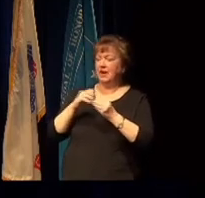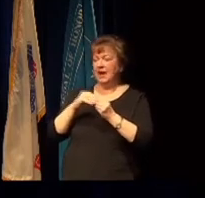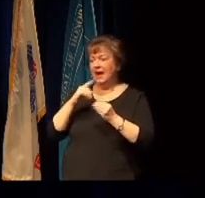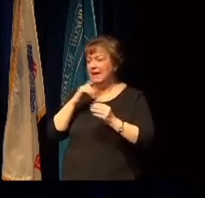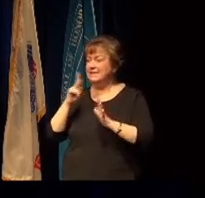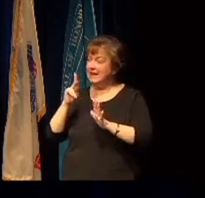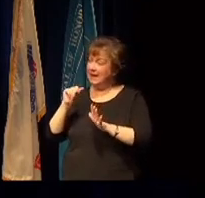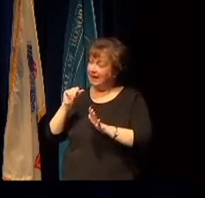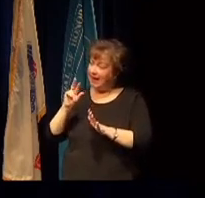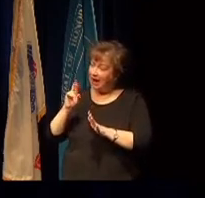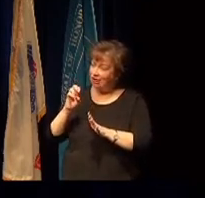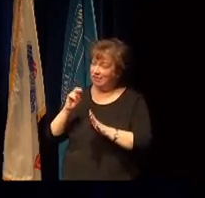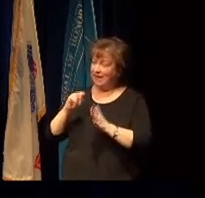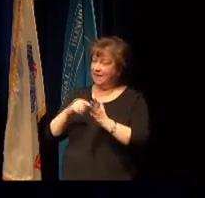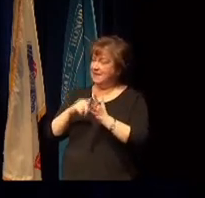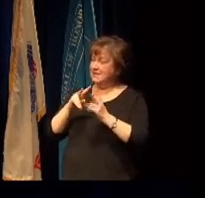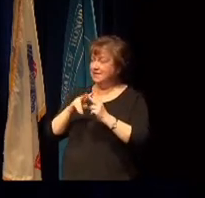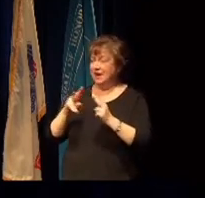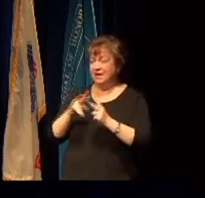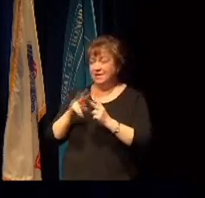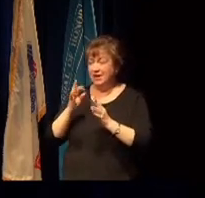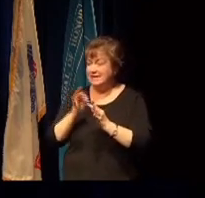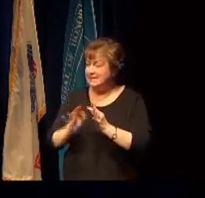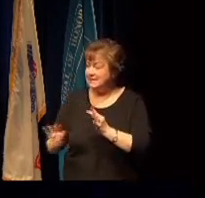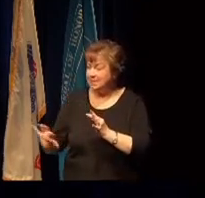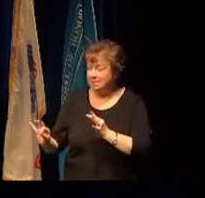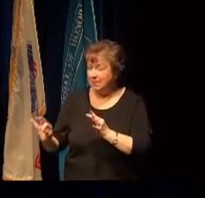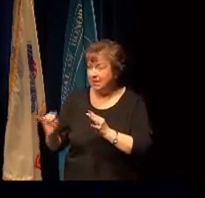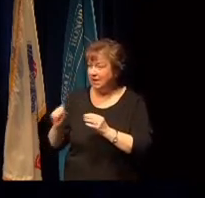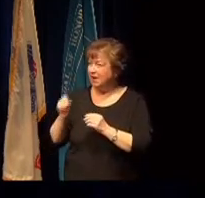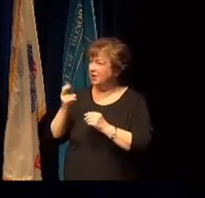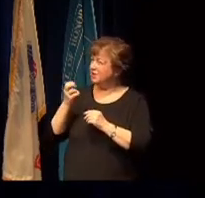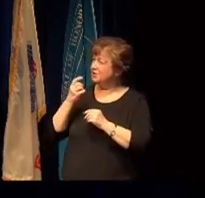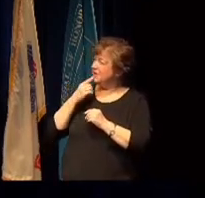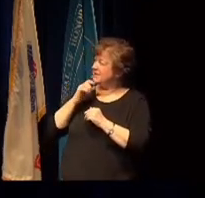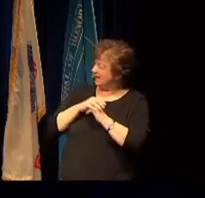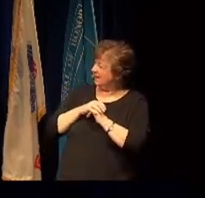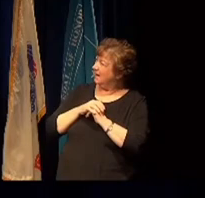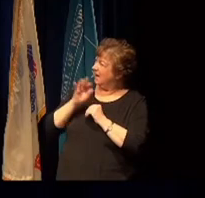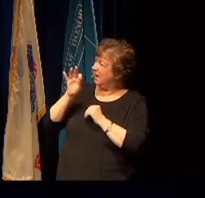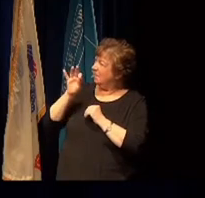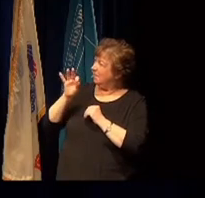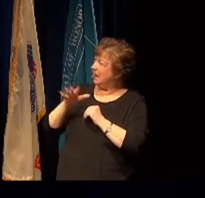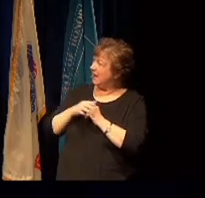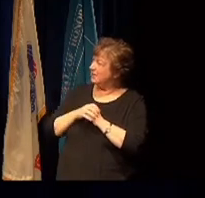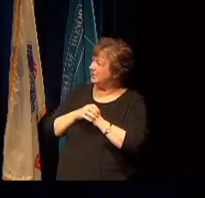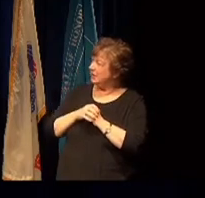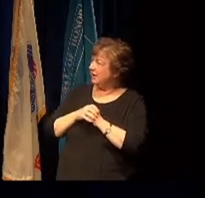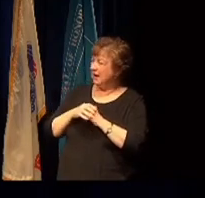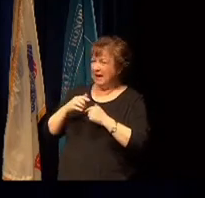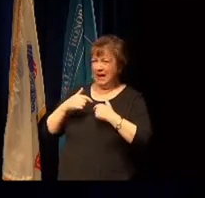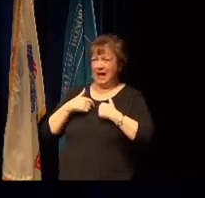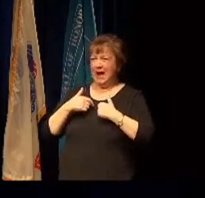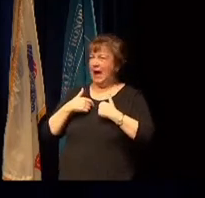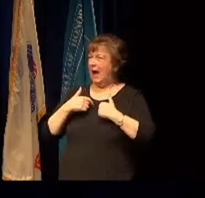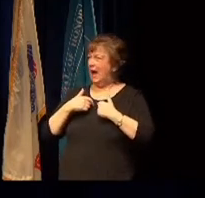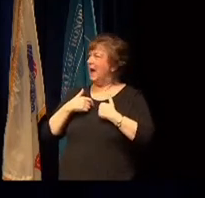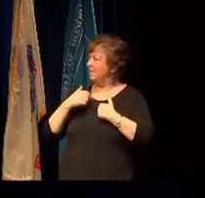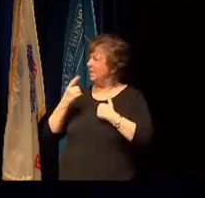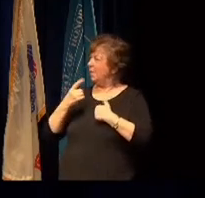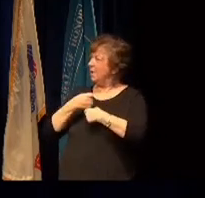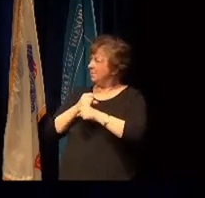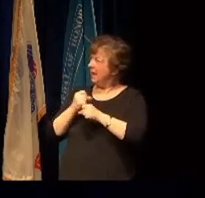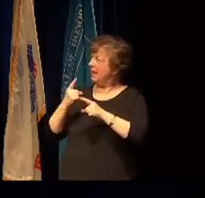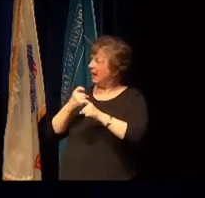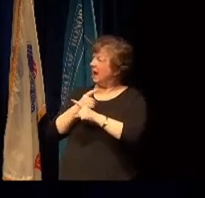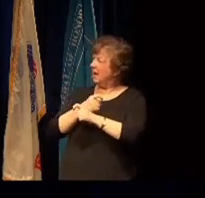Karen. This is so simple. And she looked at me and she said, Pastor, I'm the one that's making this complicated,